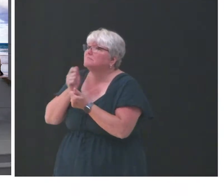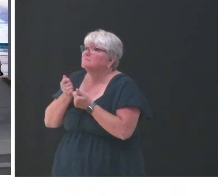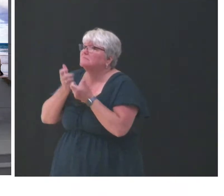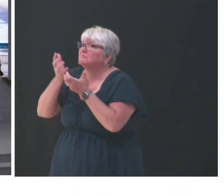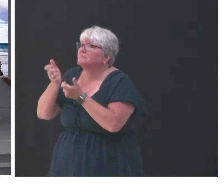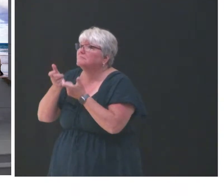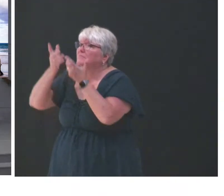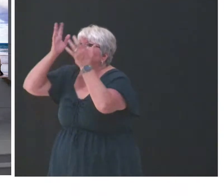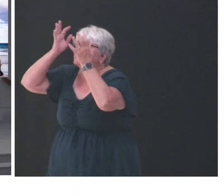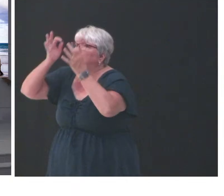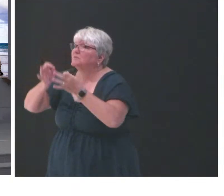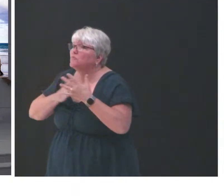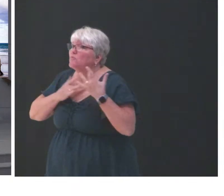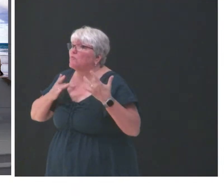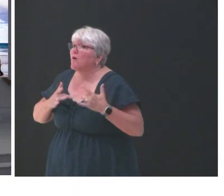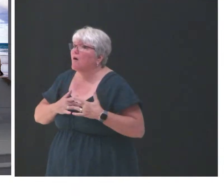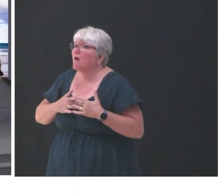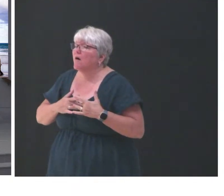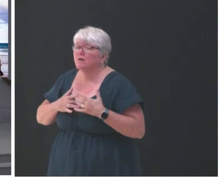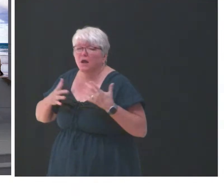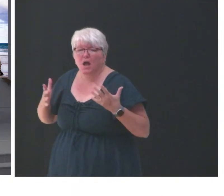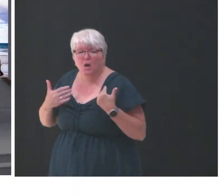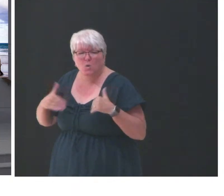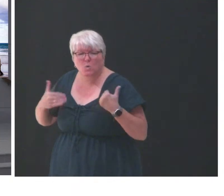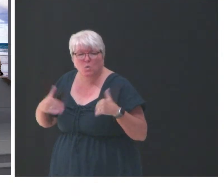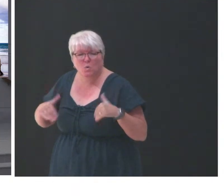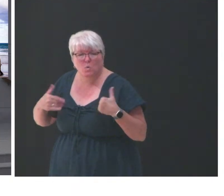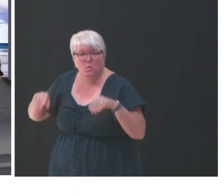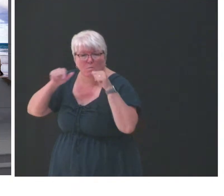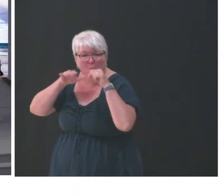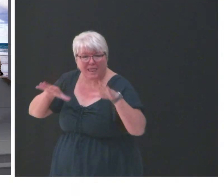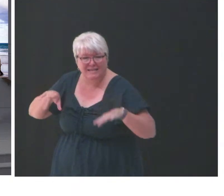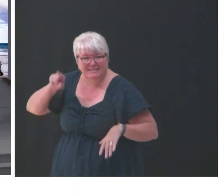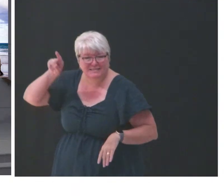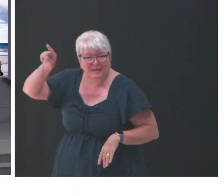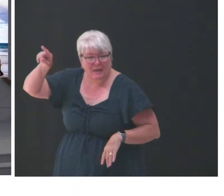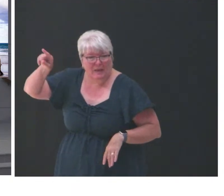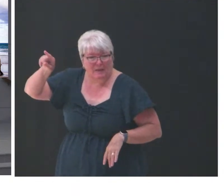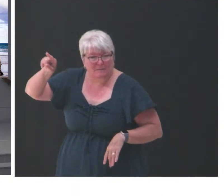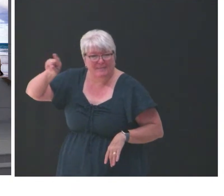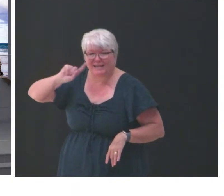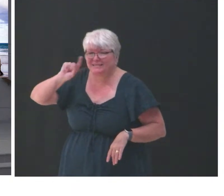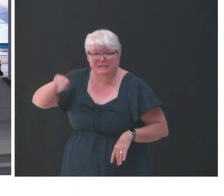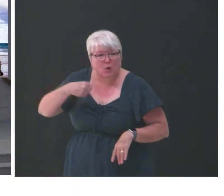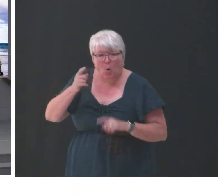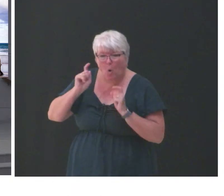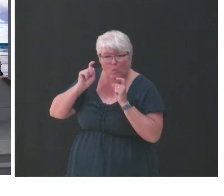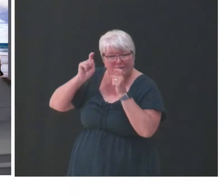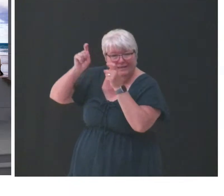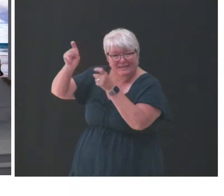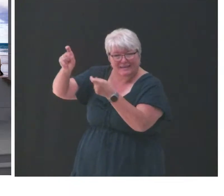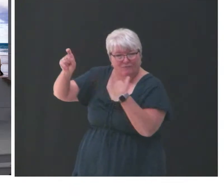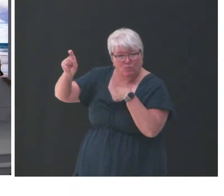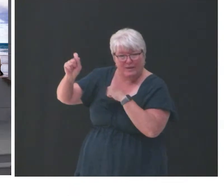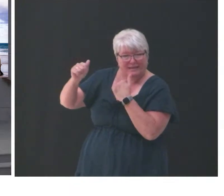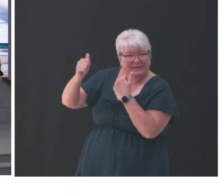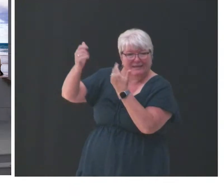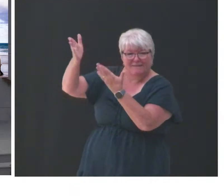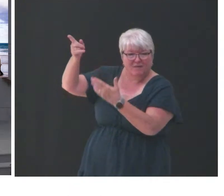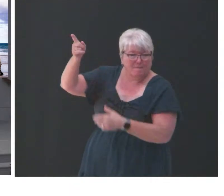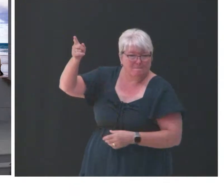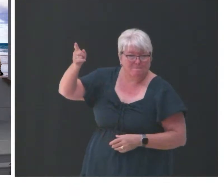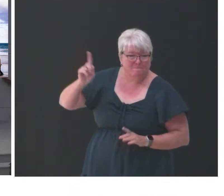make decisions with their heart? How much does that bless him? It is the only gift that we can give